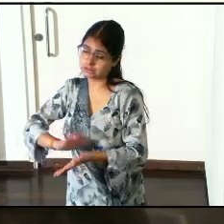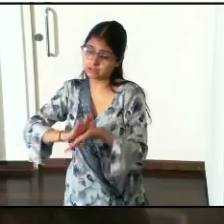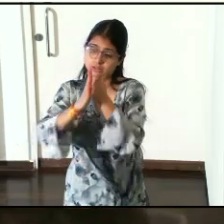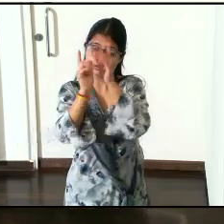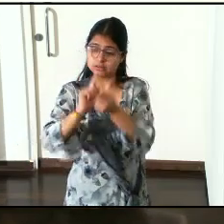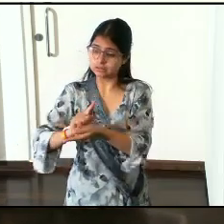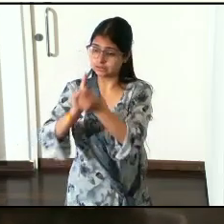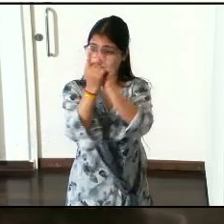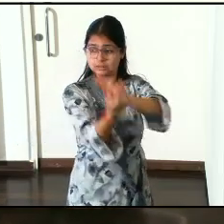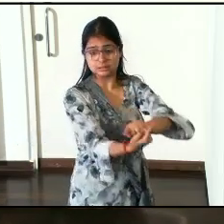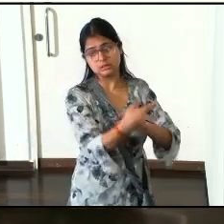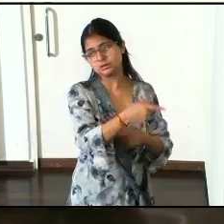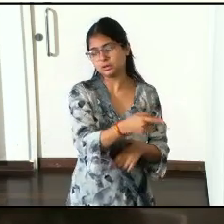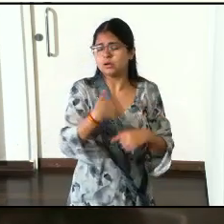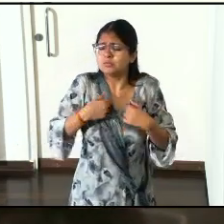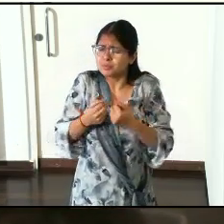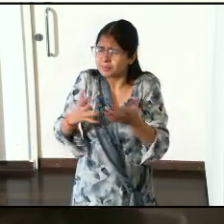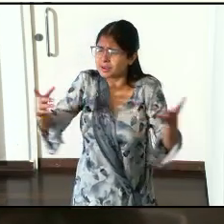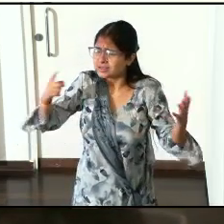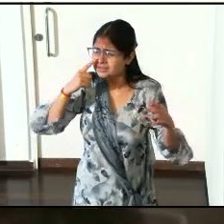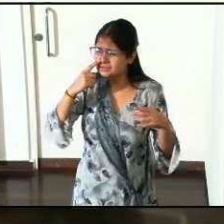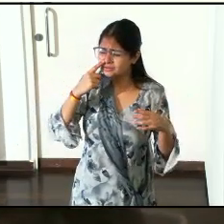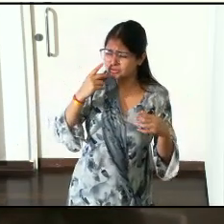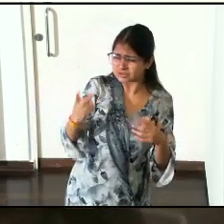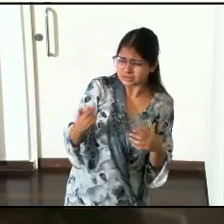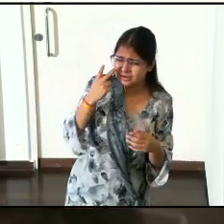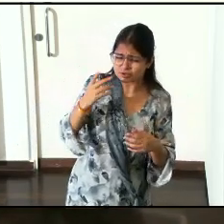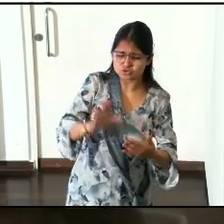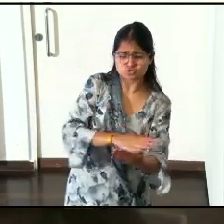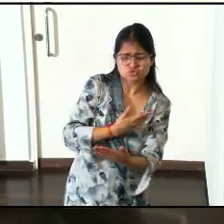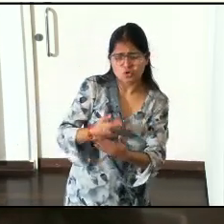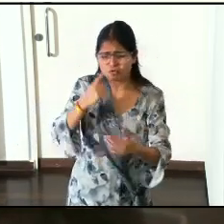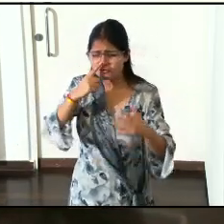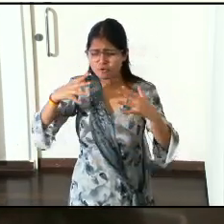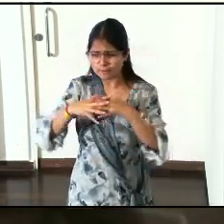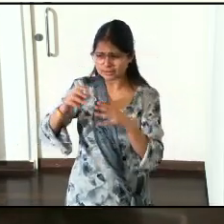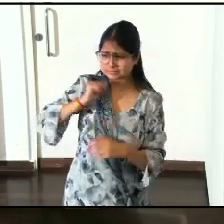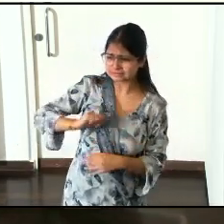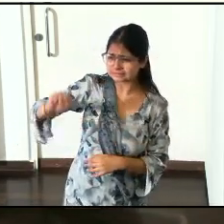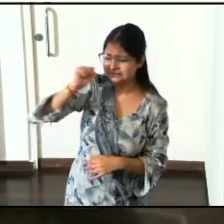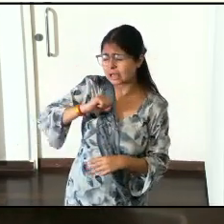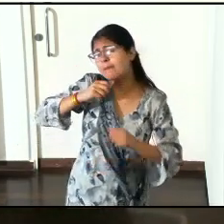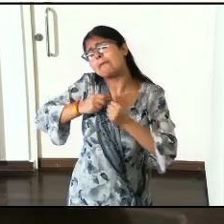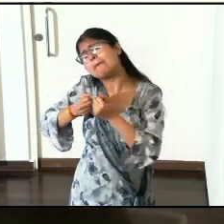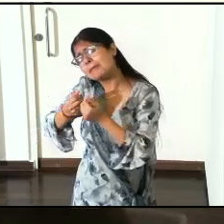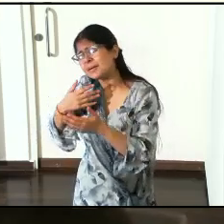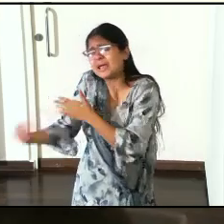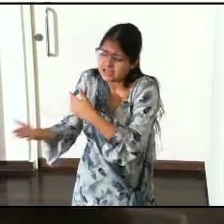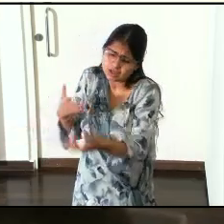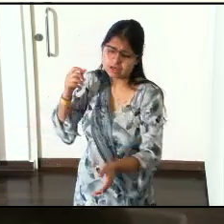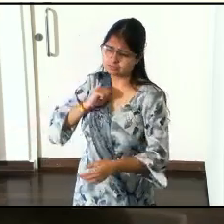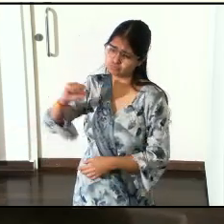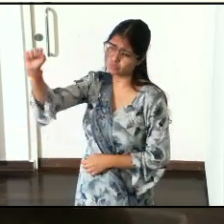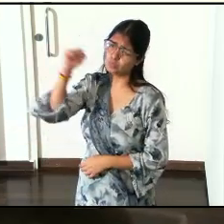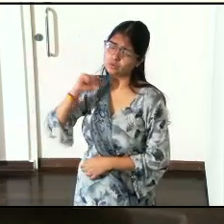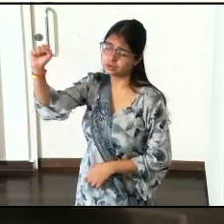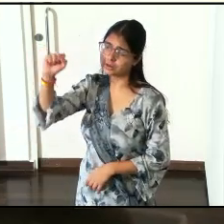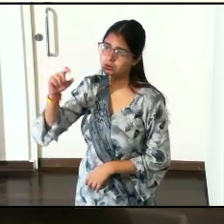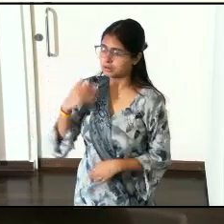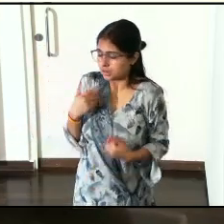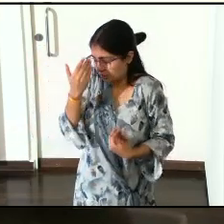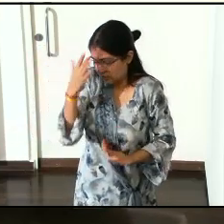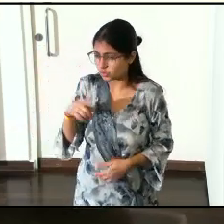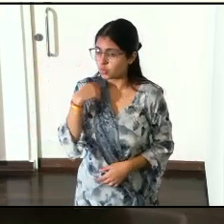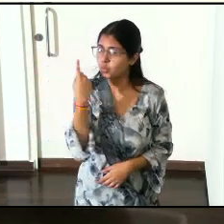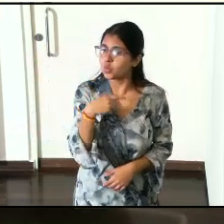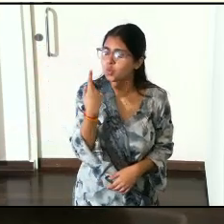There are a lot of songs of the women's movement which nobody knows, and not just the women's movement, any kind of... We don't know who is the author